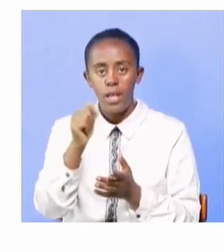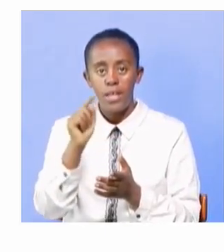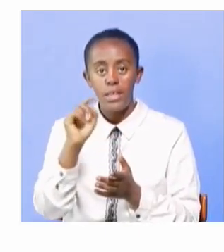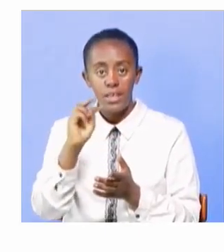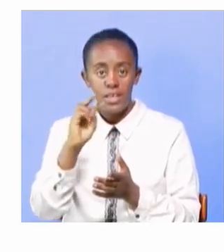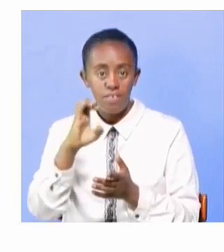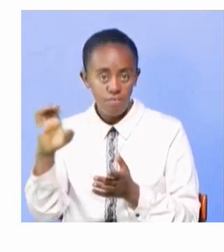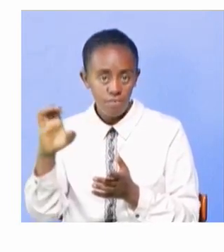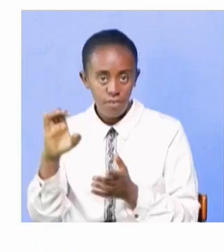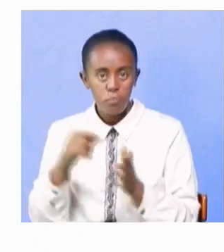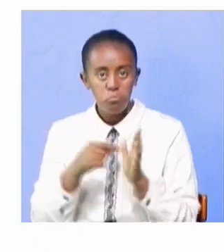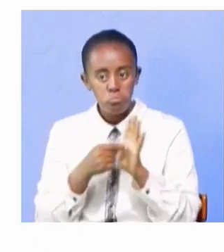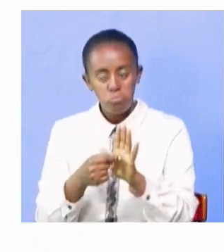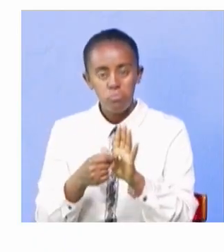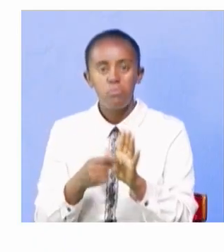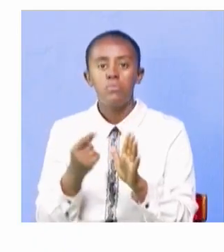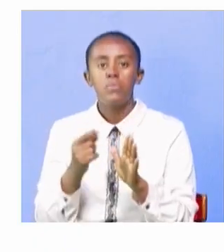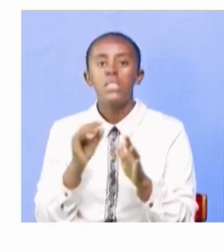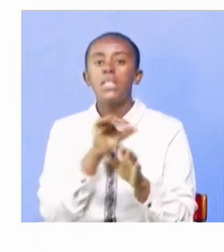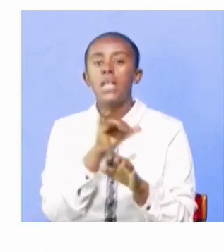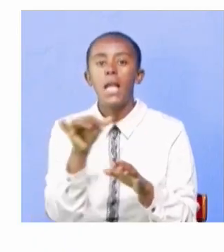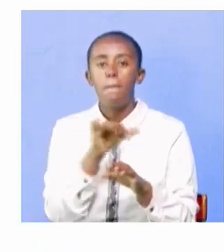synonym.